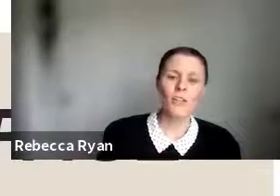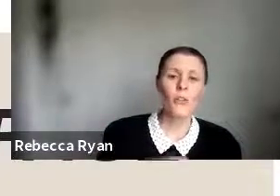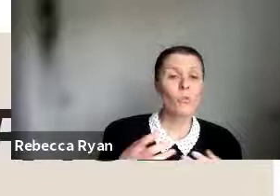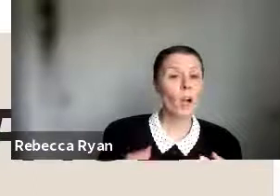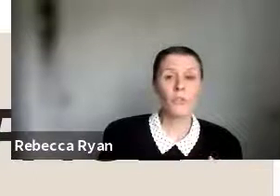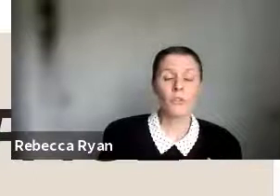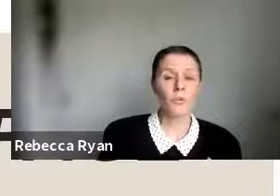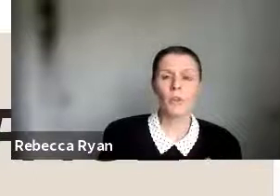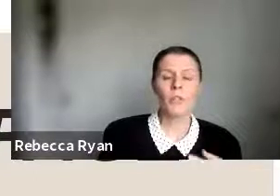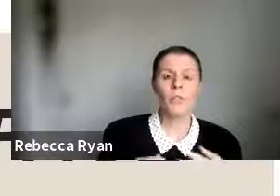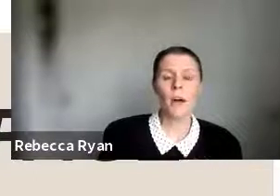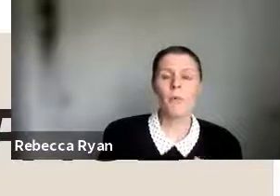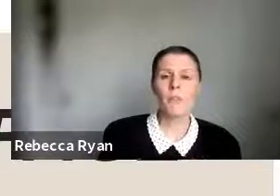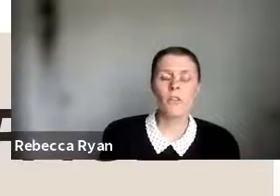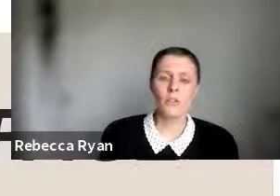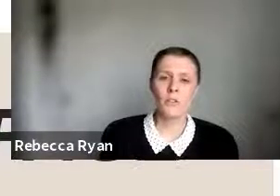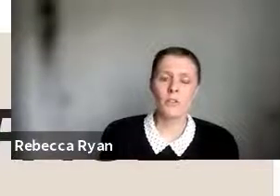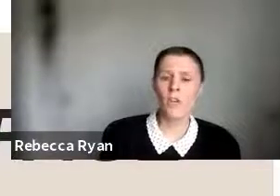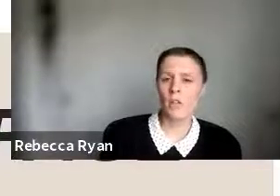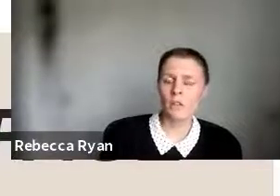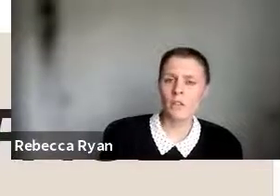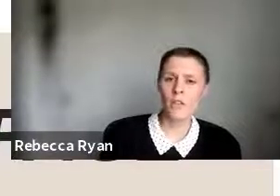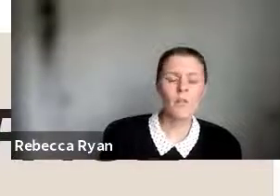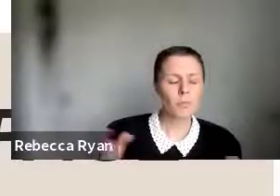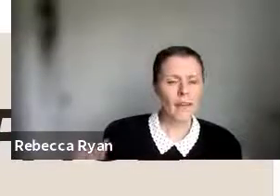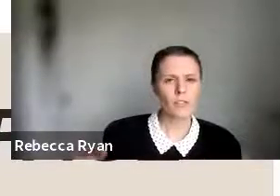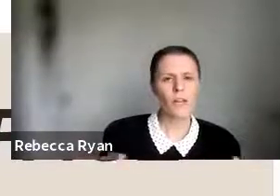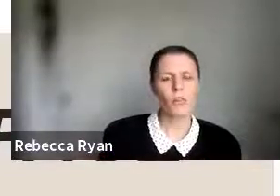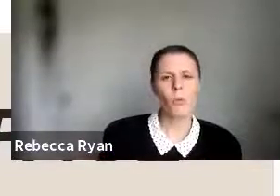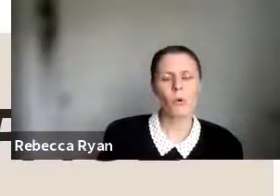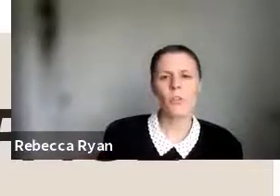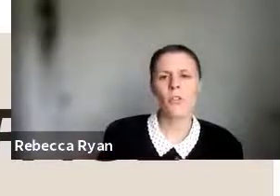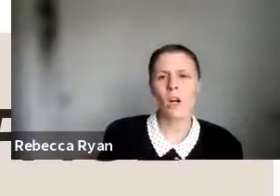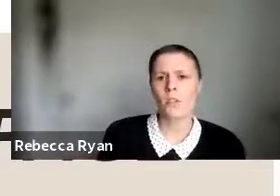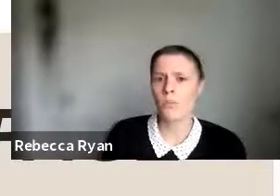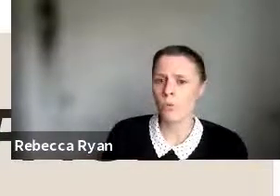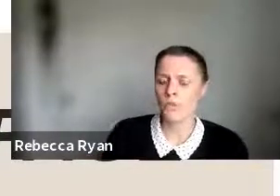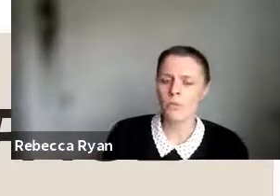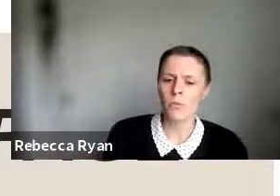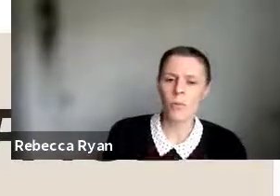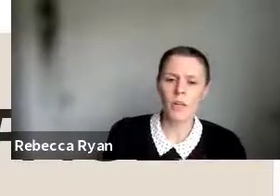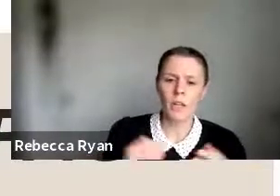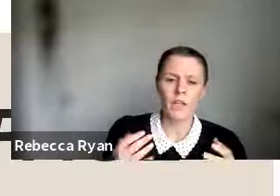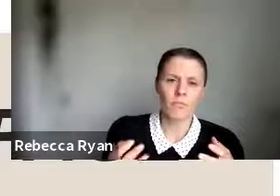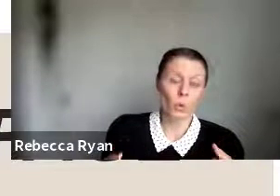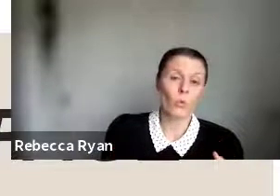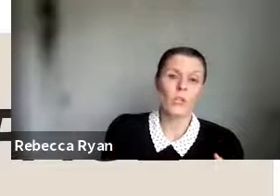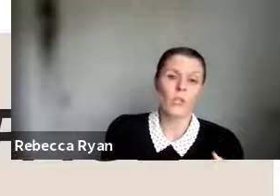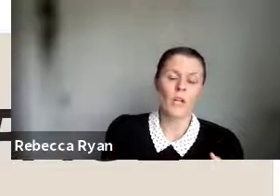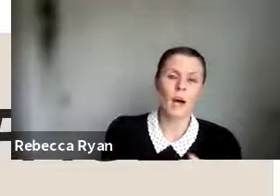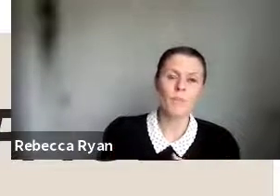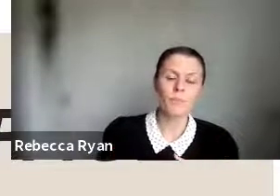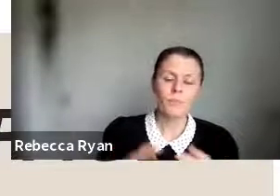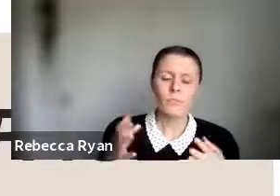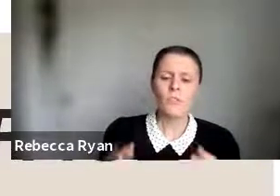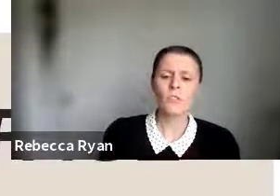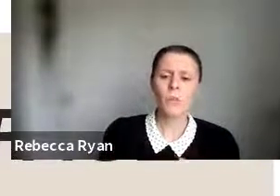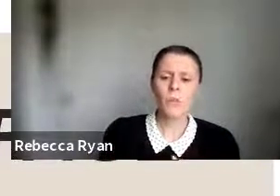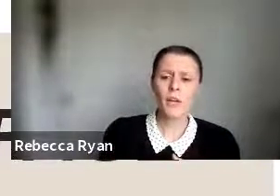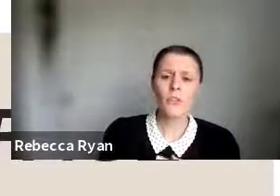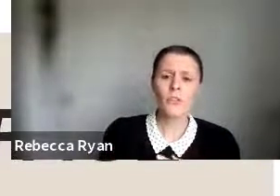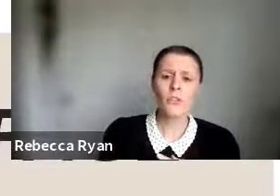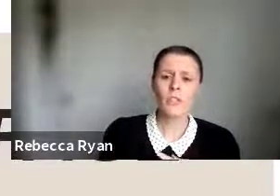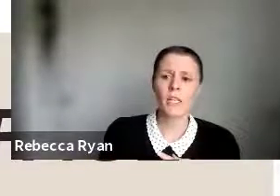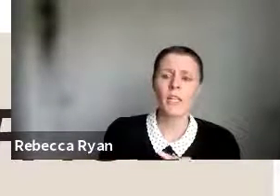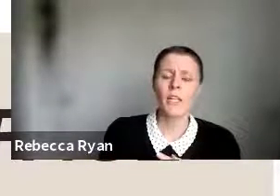population. So doctors weren't stopping the Johnson & Johnson, mass sites were, but doctors weren't told to stop. So